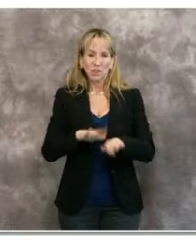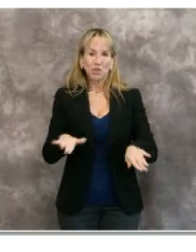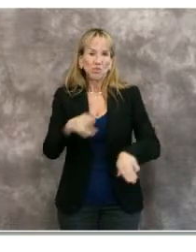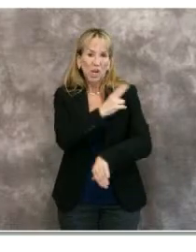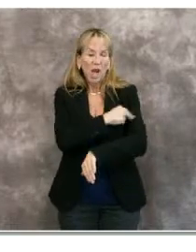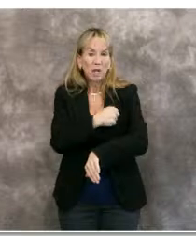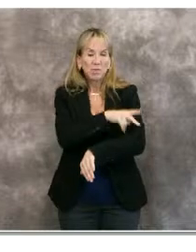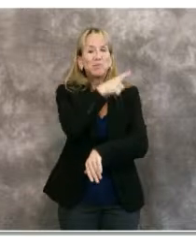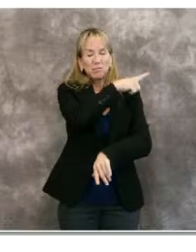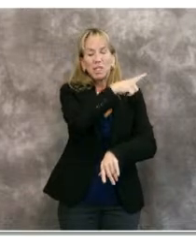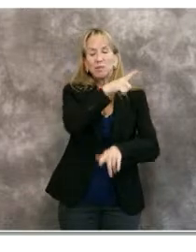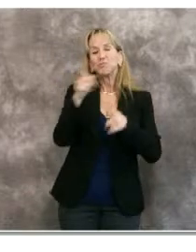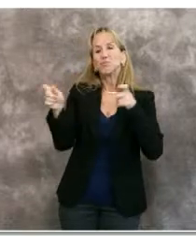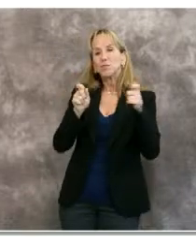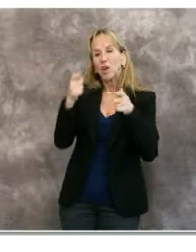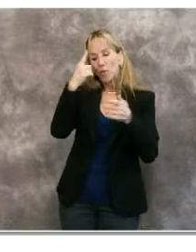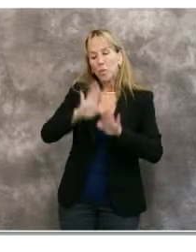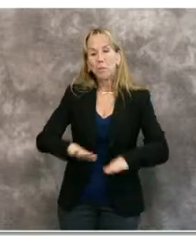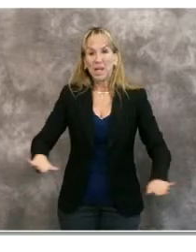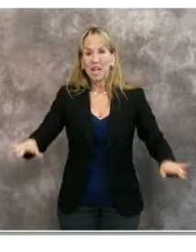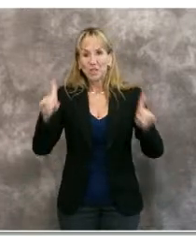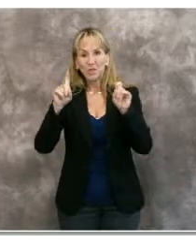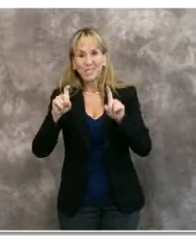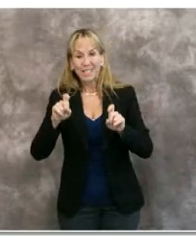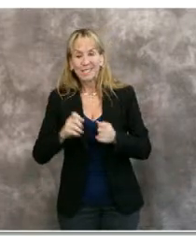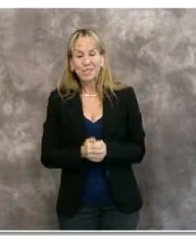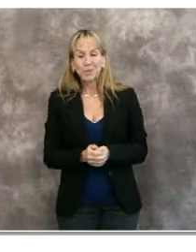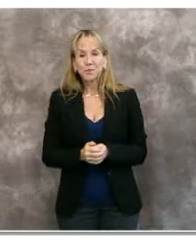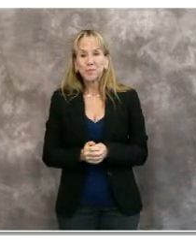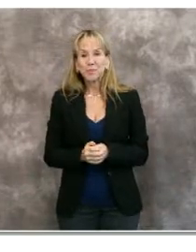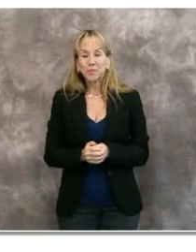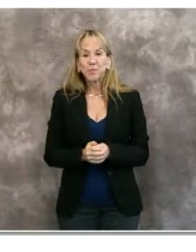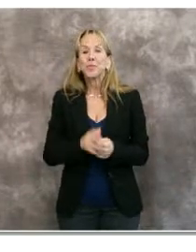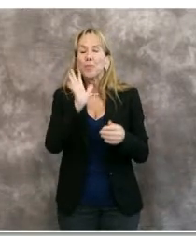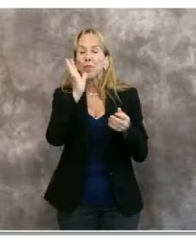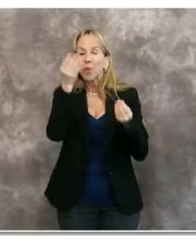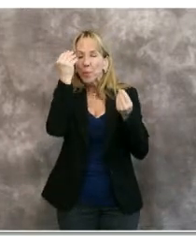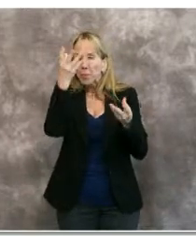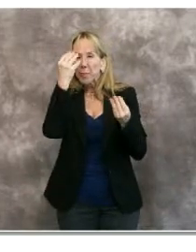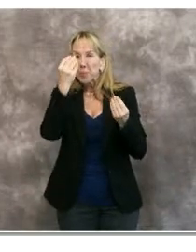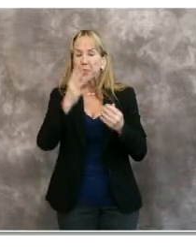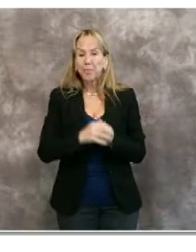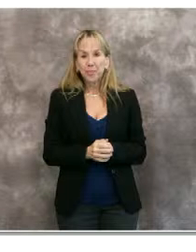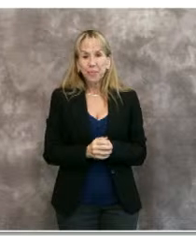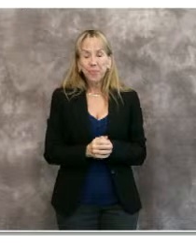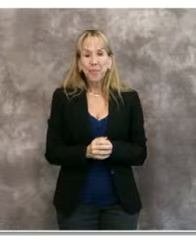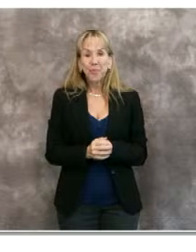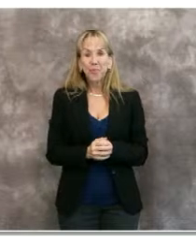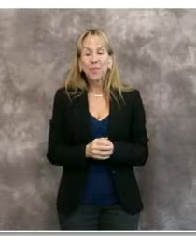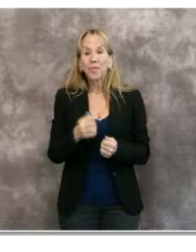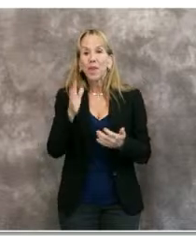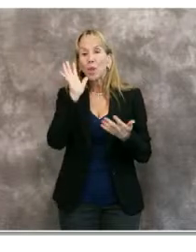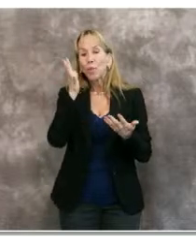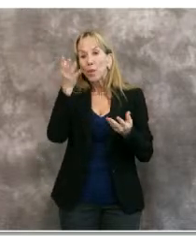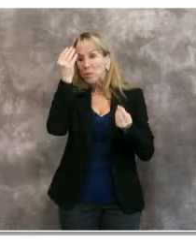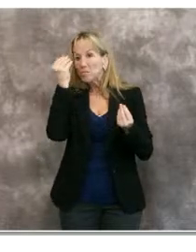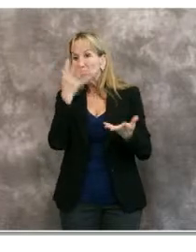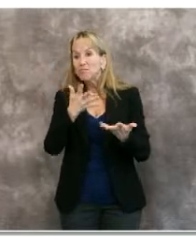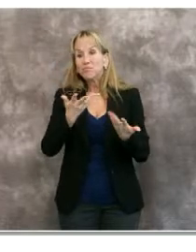them, and they are handling our pediatric testing. But we'll get a little bit of information for you. We will confirm